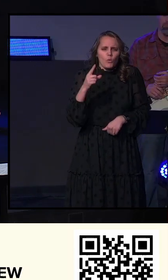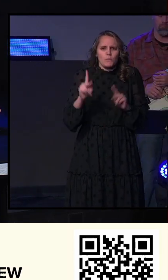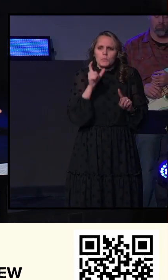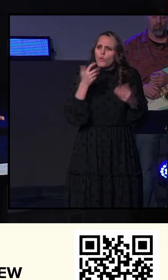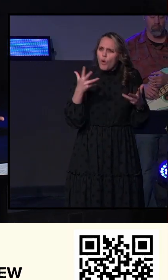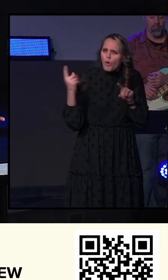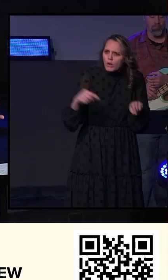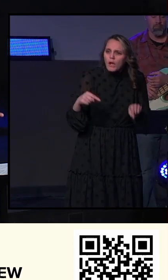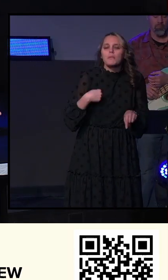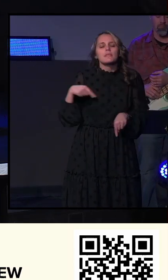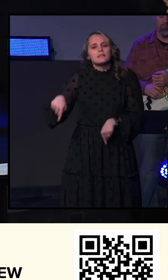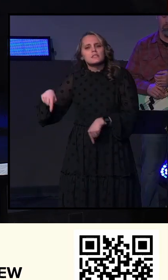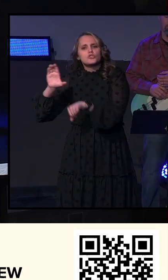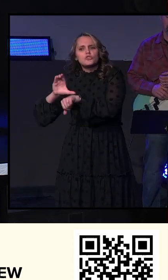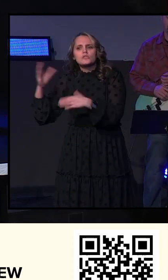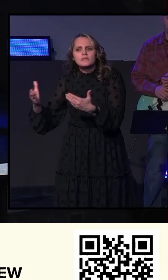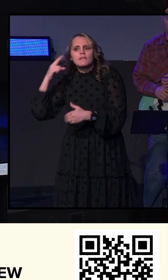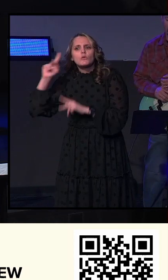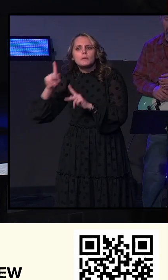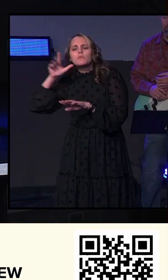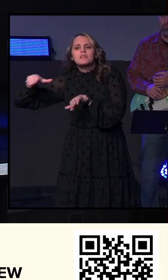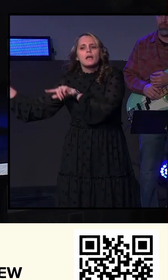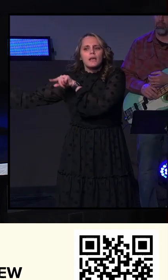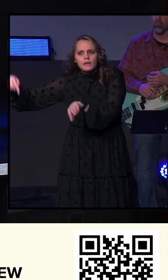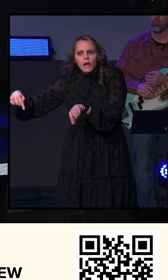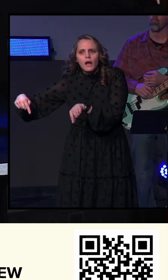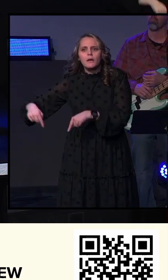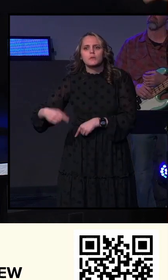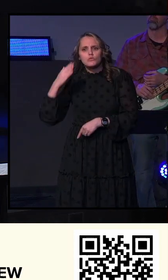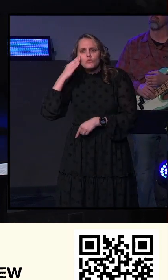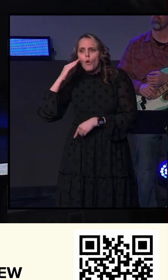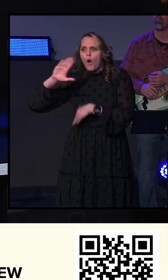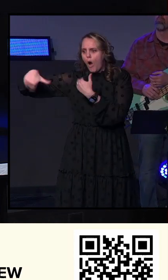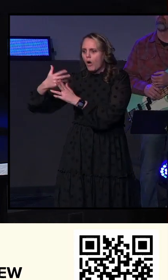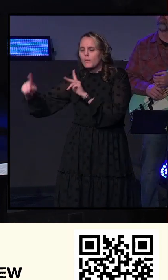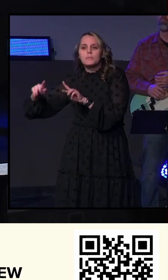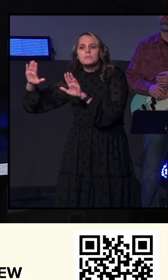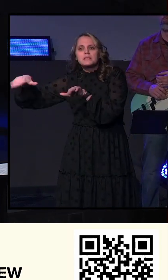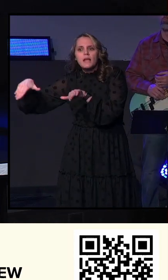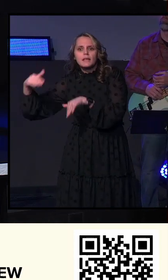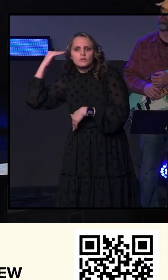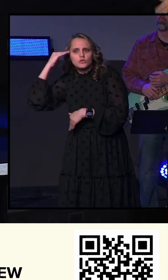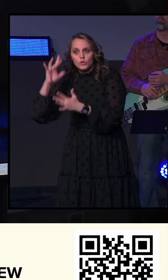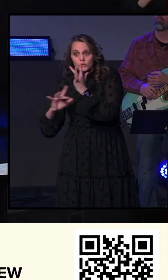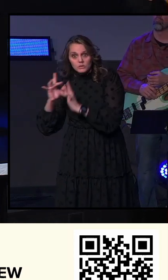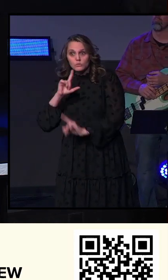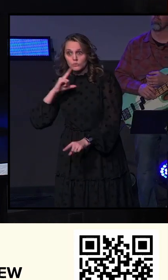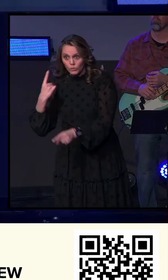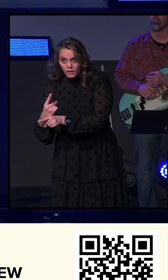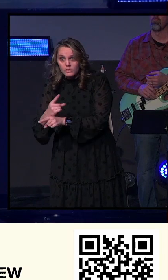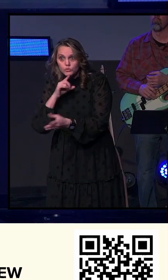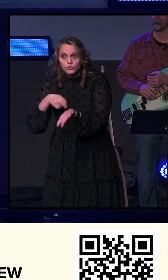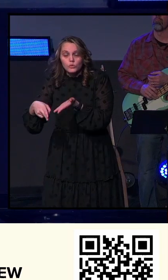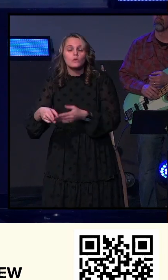us who are not here yet. For the 53,410 people that do not know Jesus yet in this community, is that the truth? And so we want